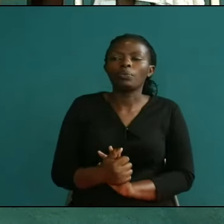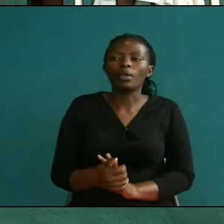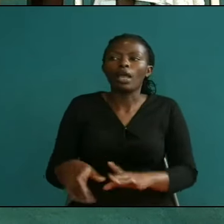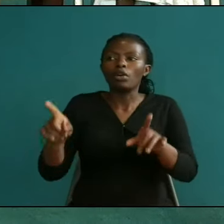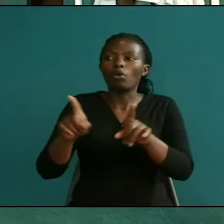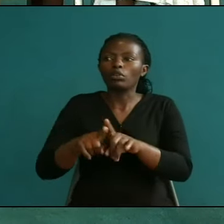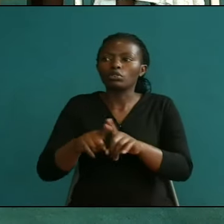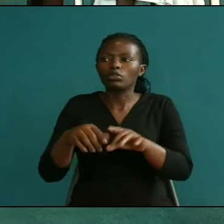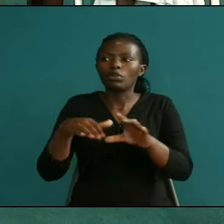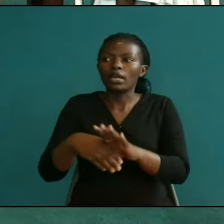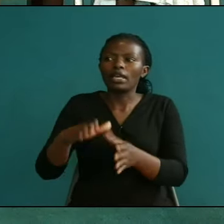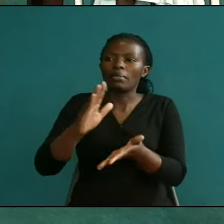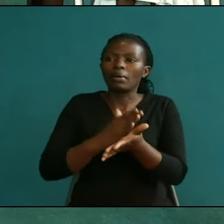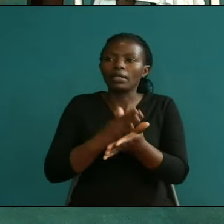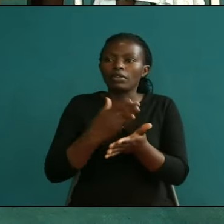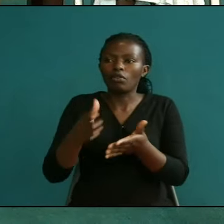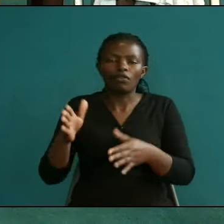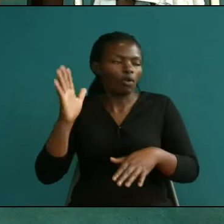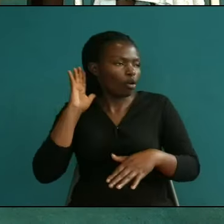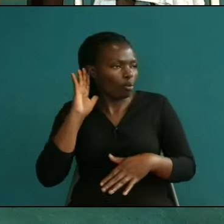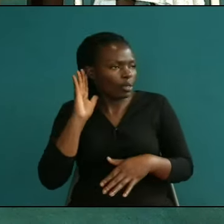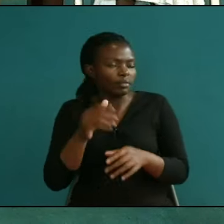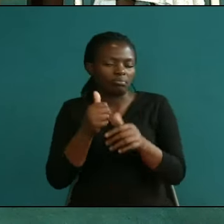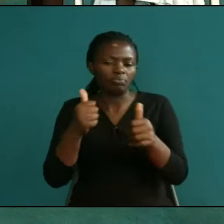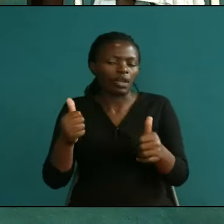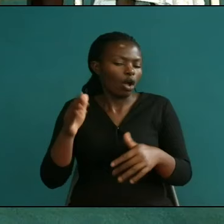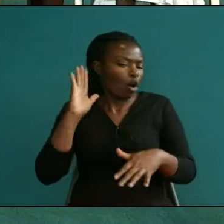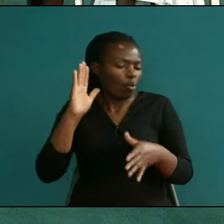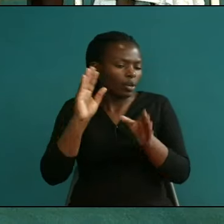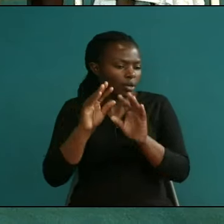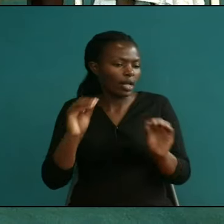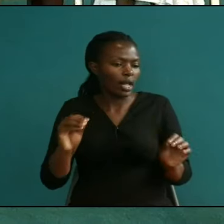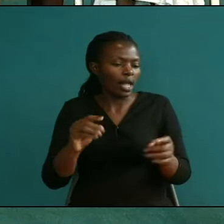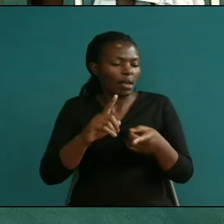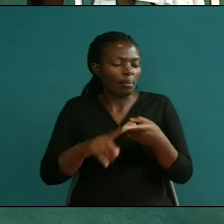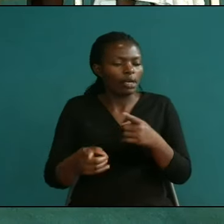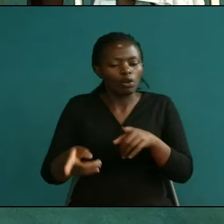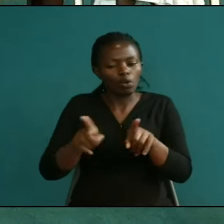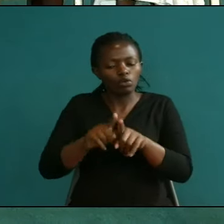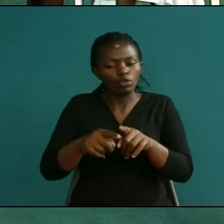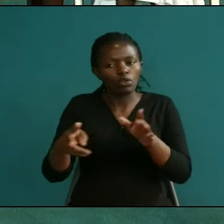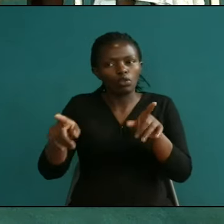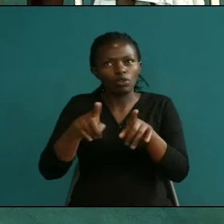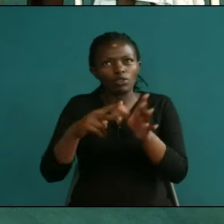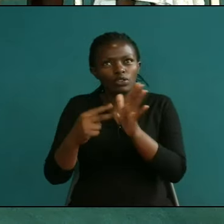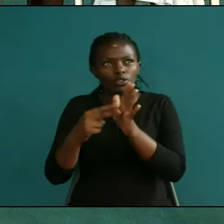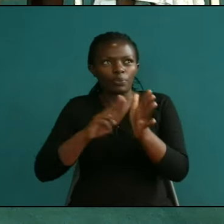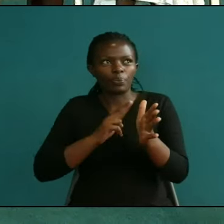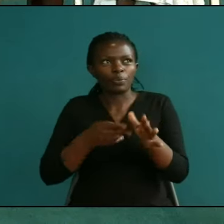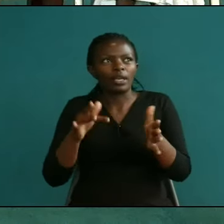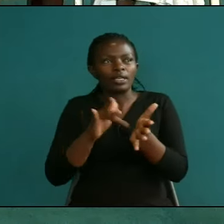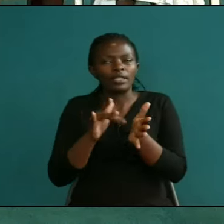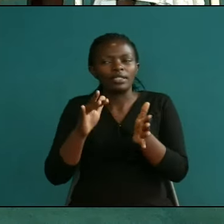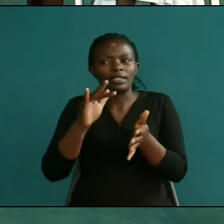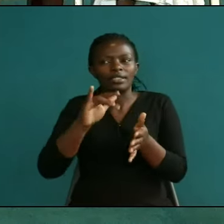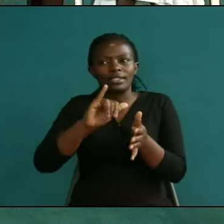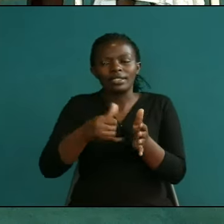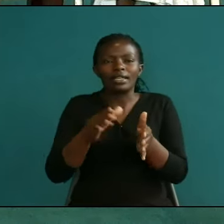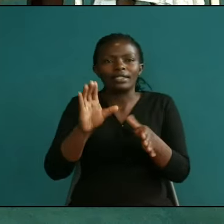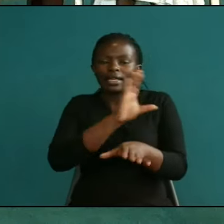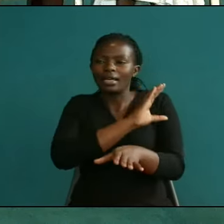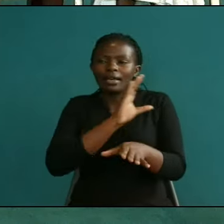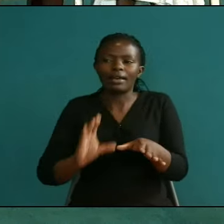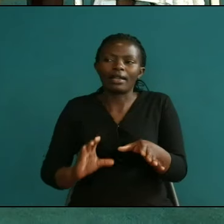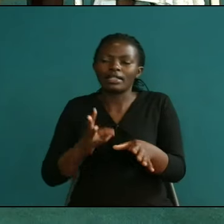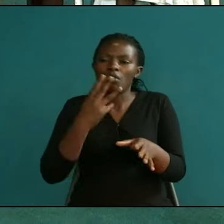an aspect of disobedience, and then gives us the aspect of Christ wanting us back. He says here that if you walk in obedience